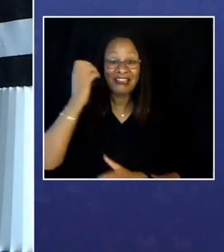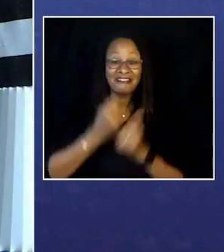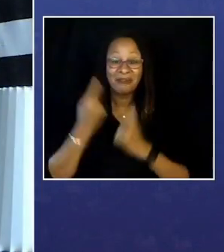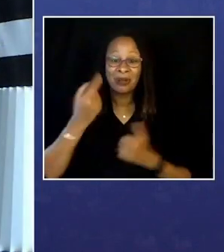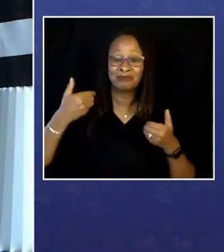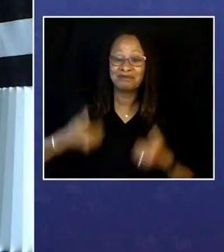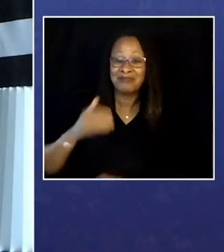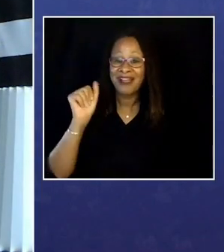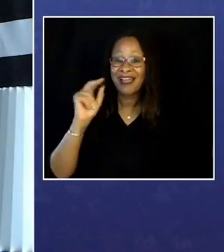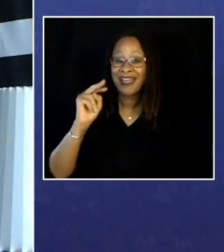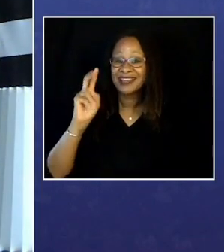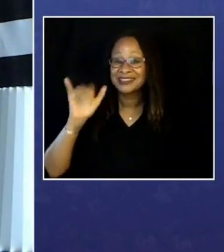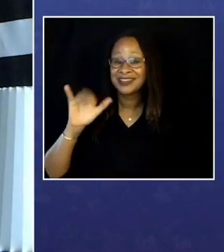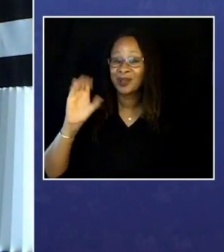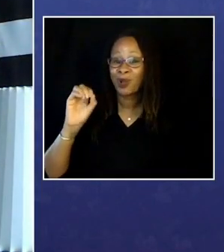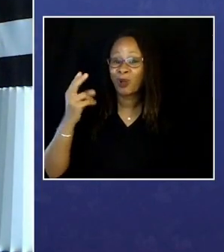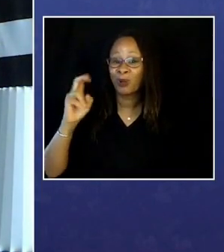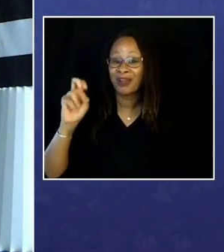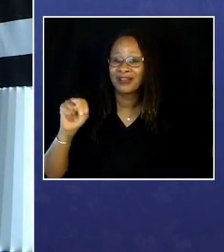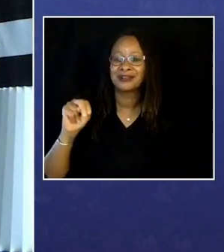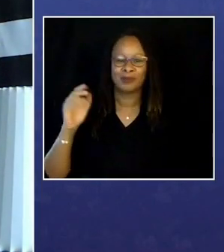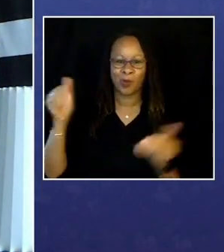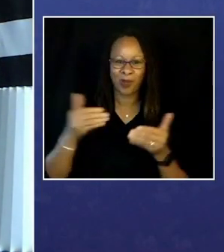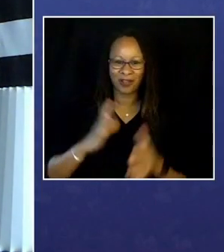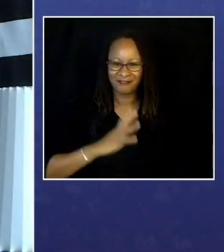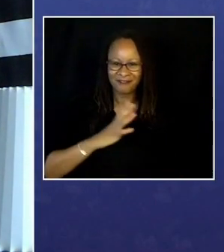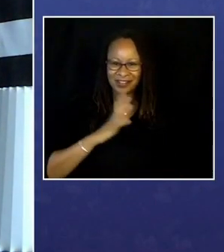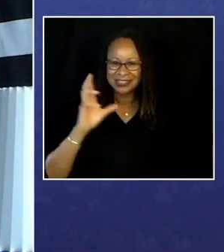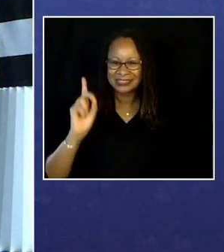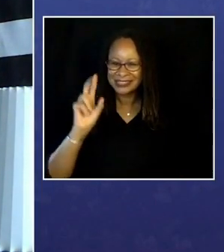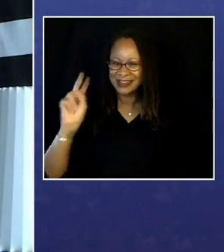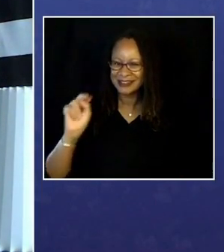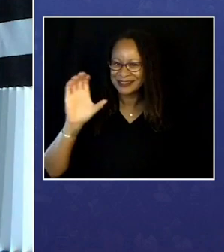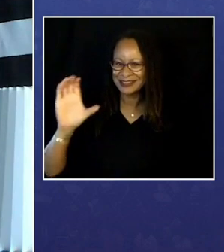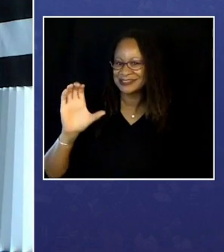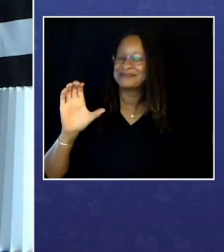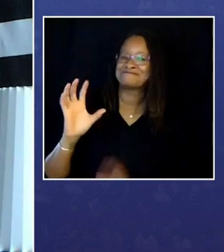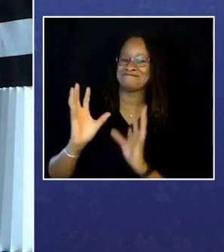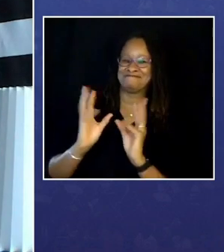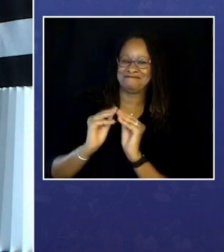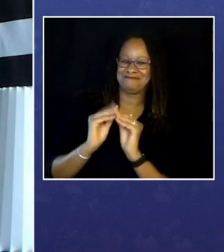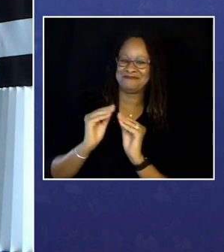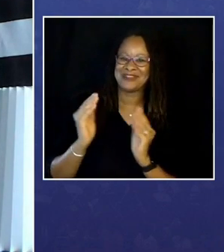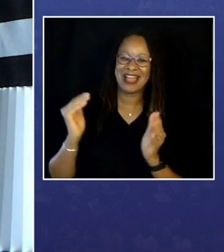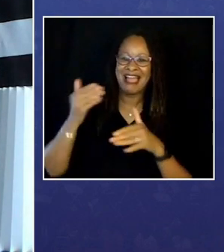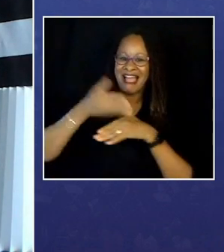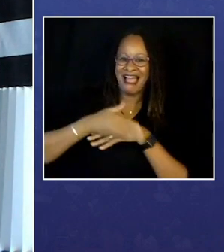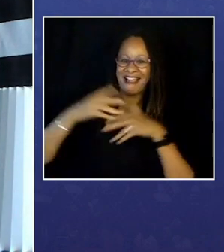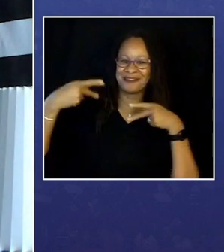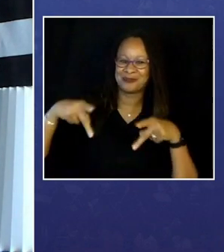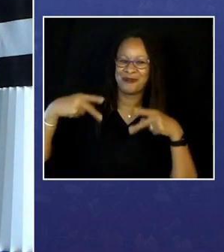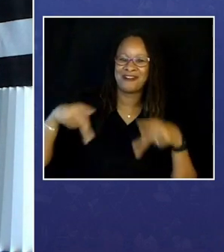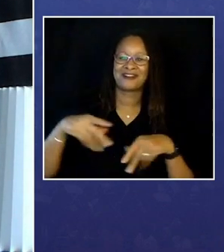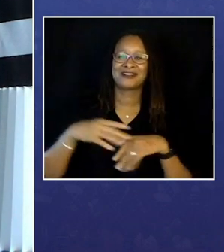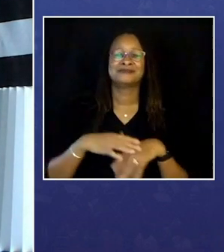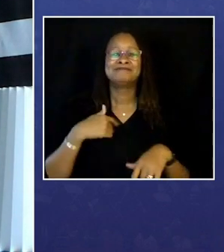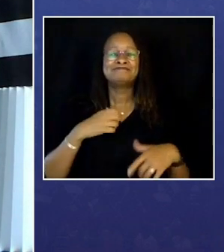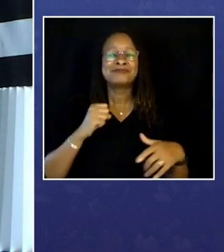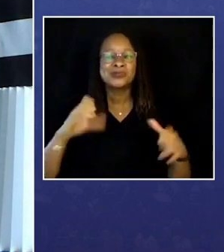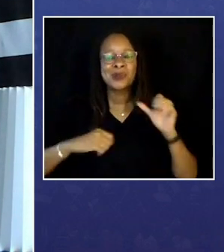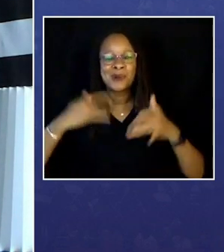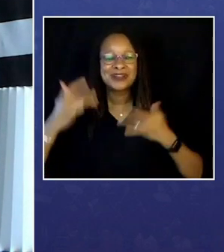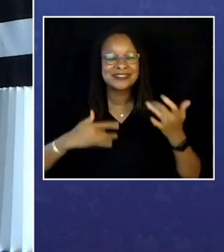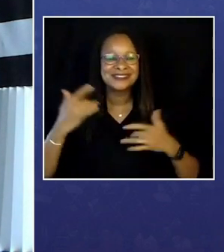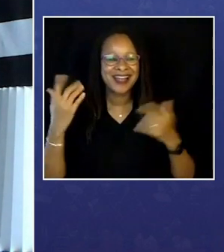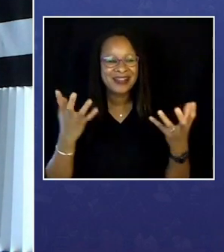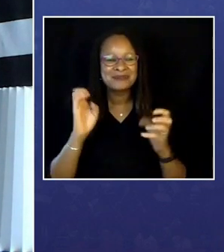Hey, everybody, I am Andy Cohen. Welcome to the official Democratic National Convention after party. I am